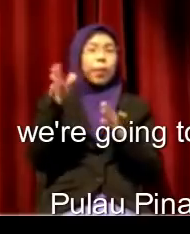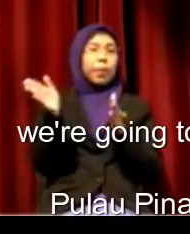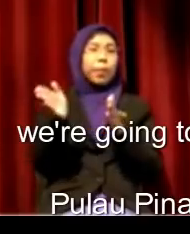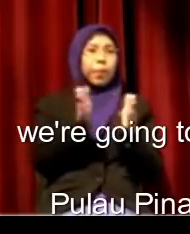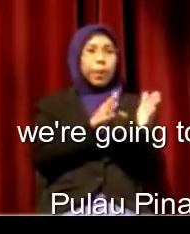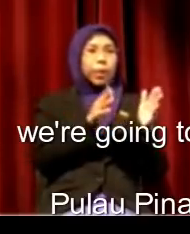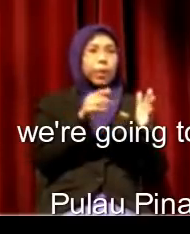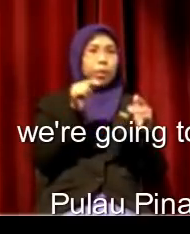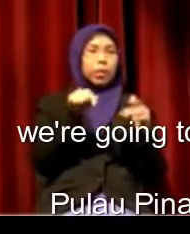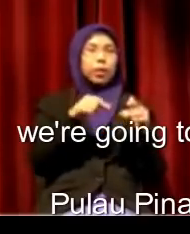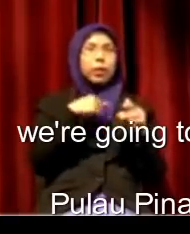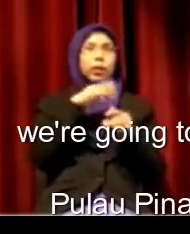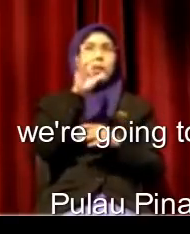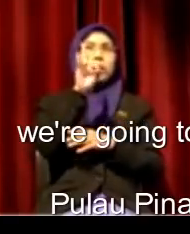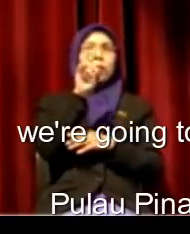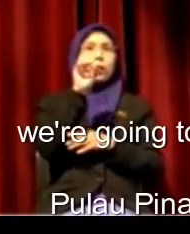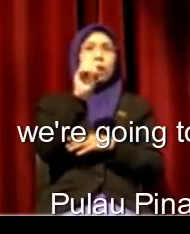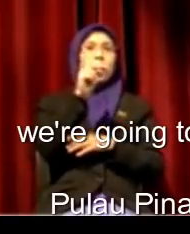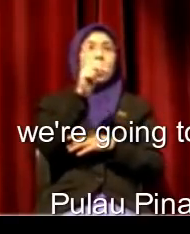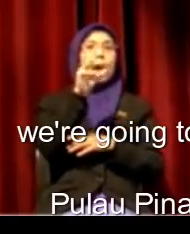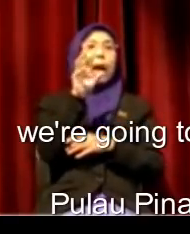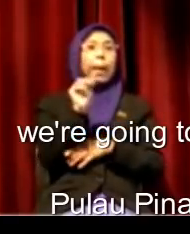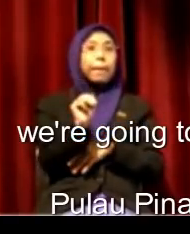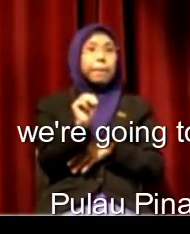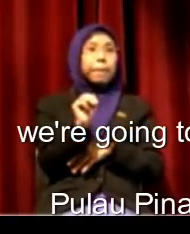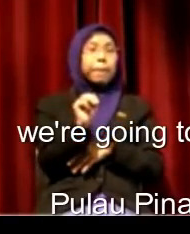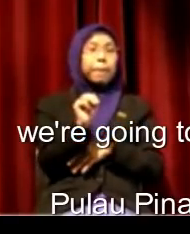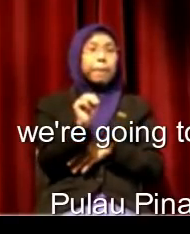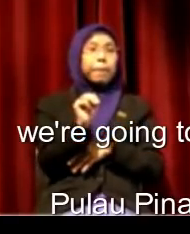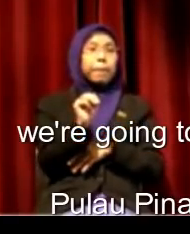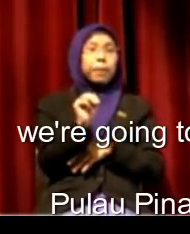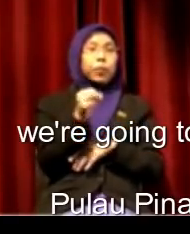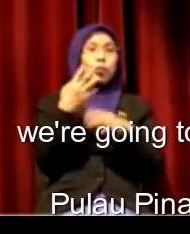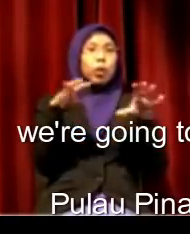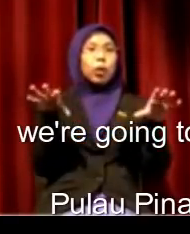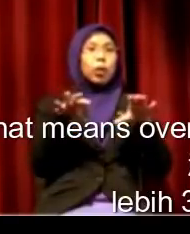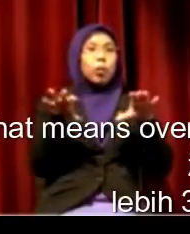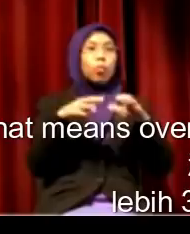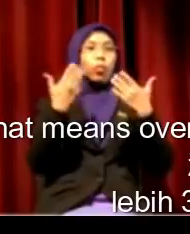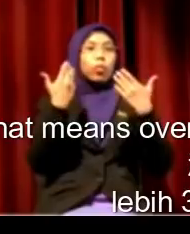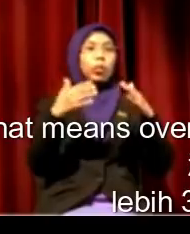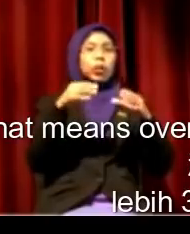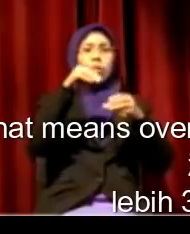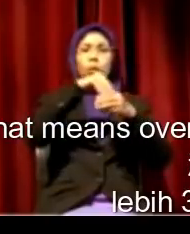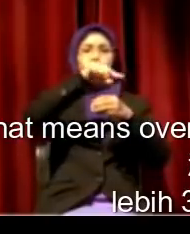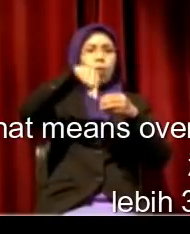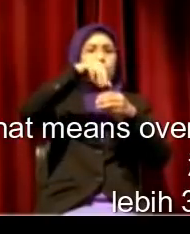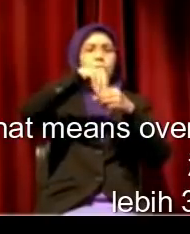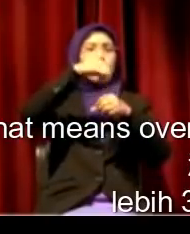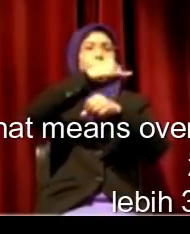have about 70 kilometers of elevated structure on this small island. That means